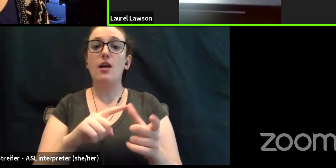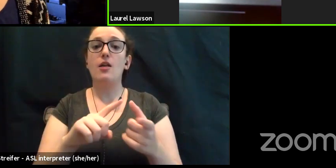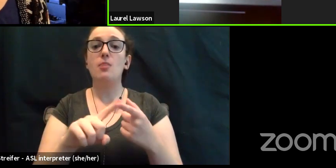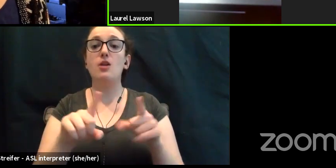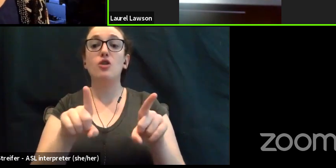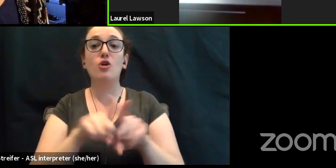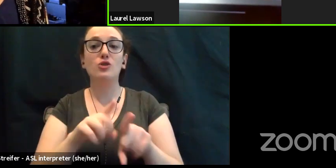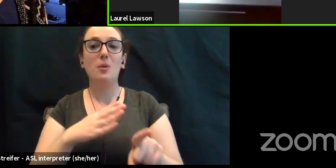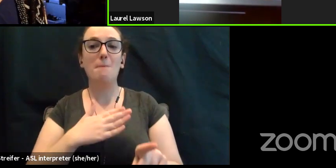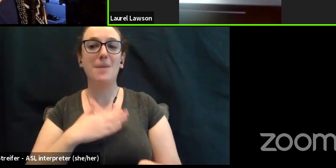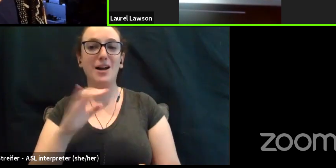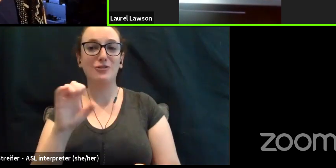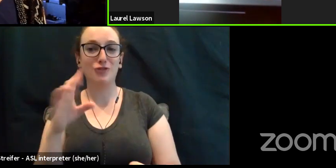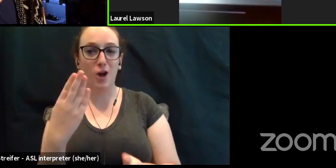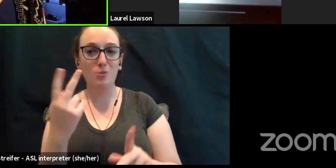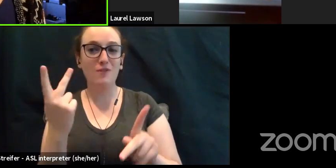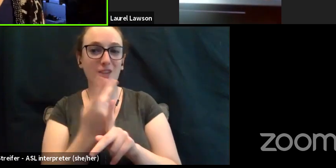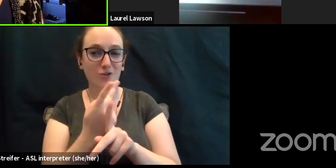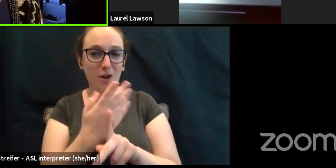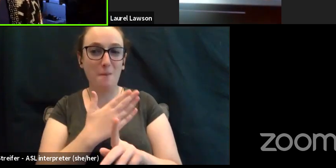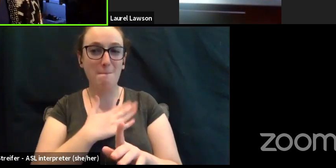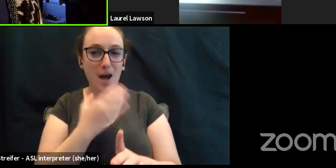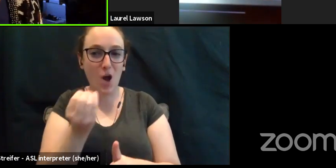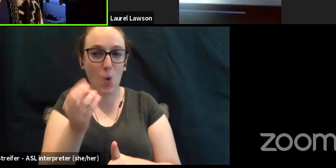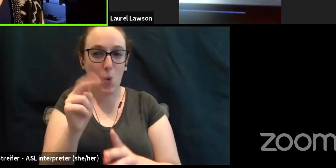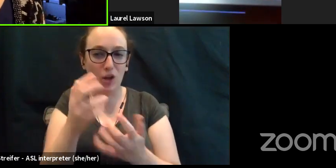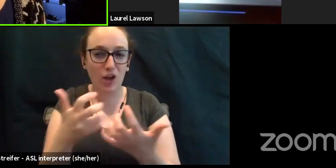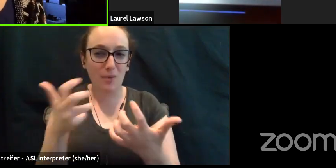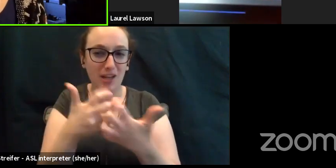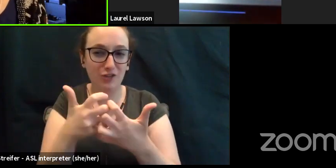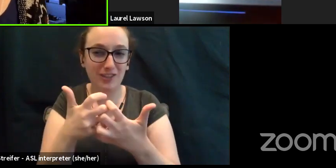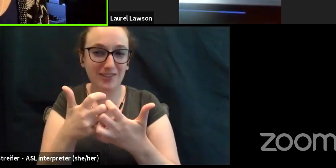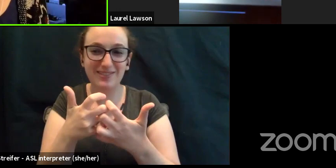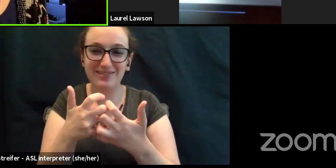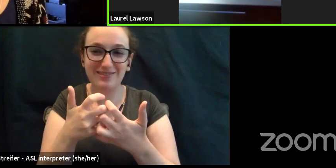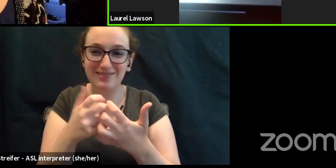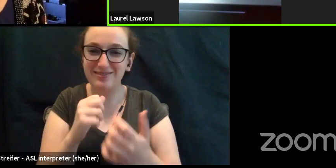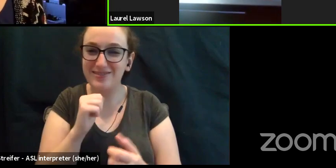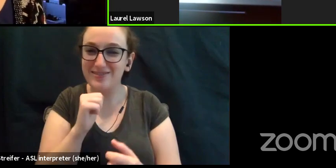figure out all my own accommodations. Mm. Not cool. No.